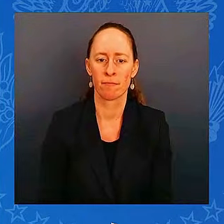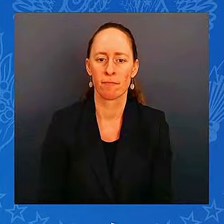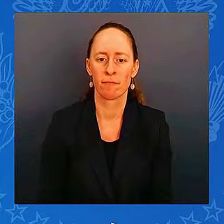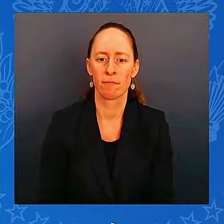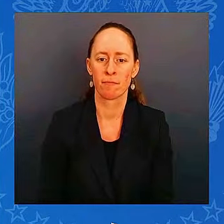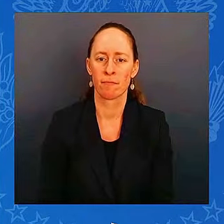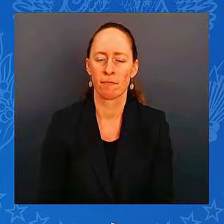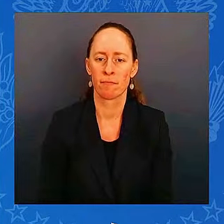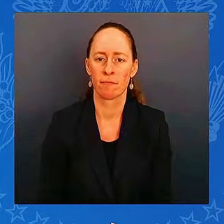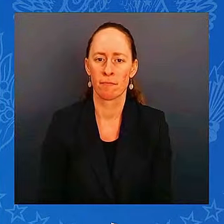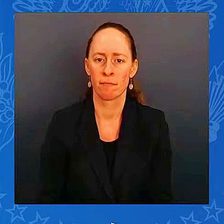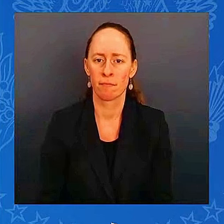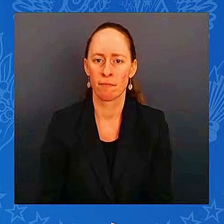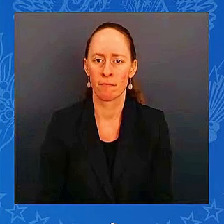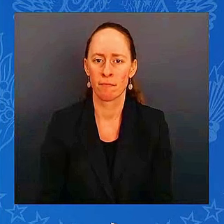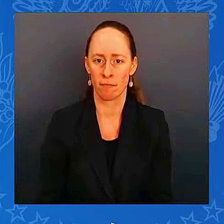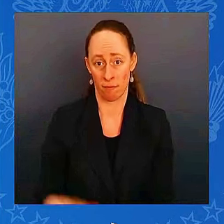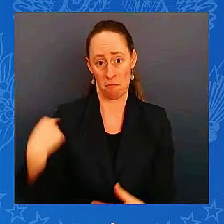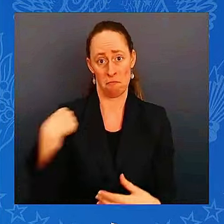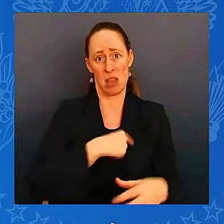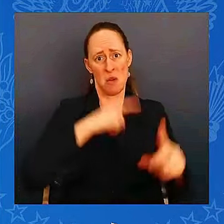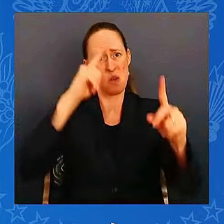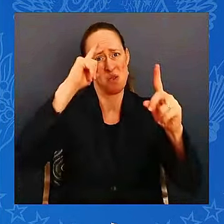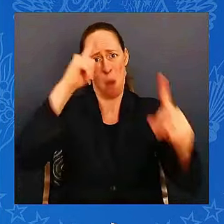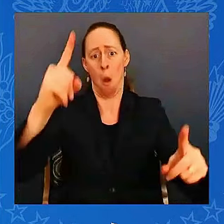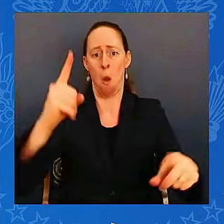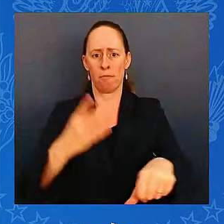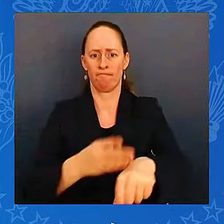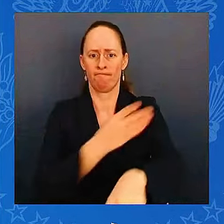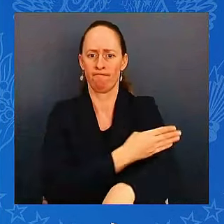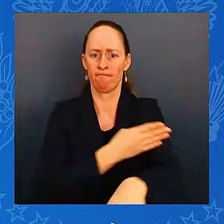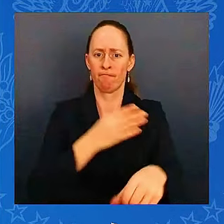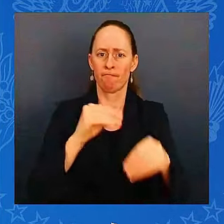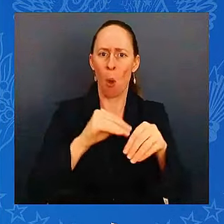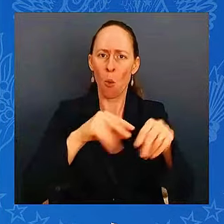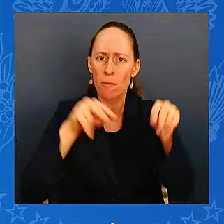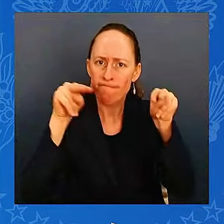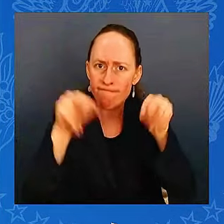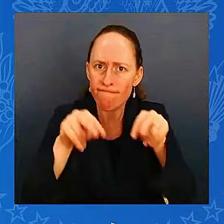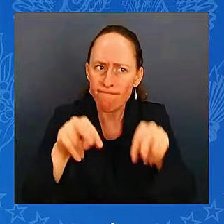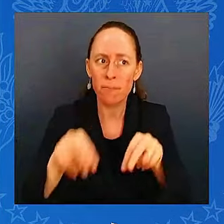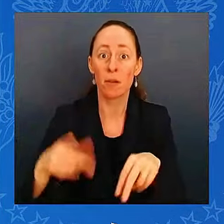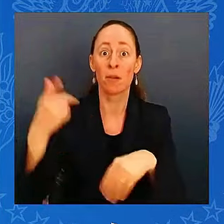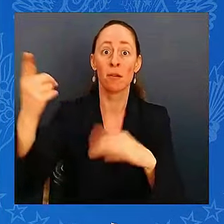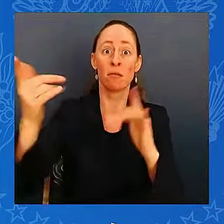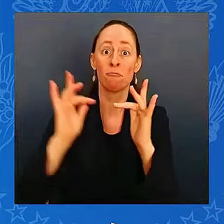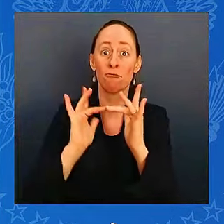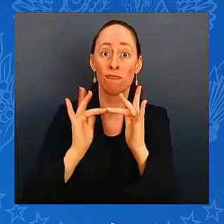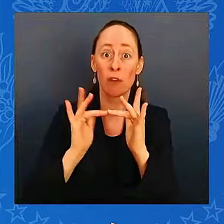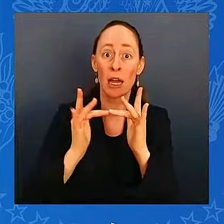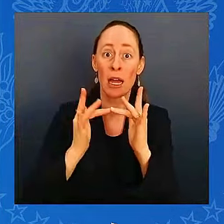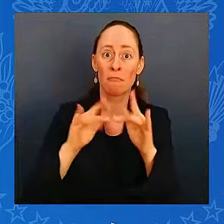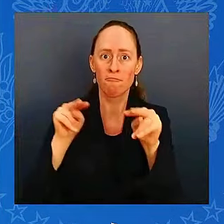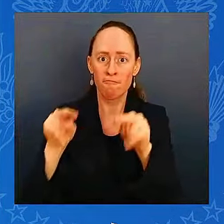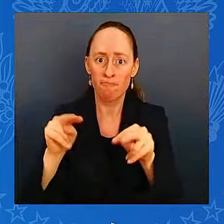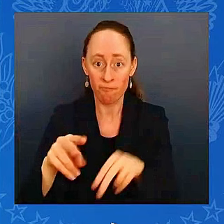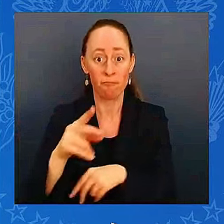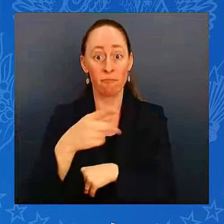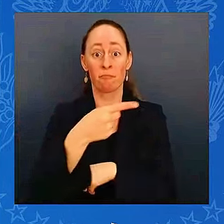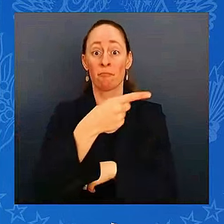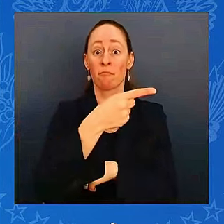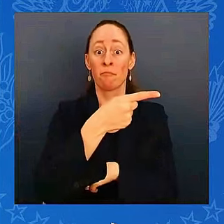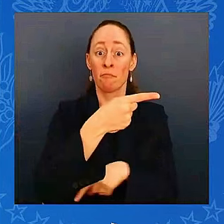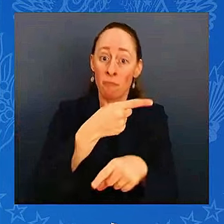monitoring the web and activating emergency services in the event of an overdose. Prevention,